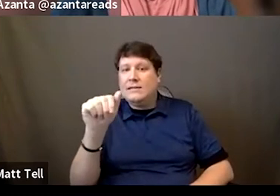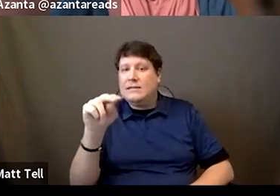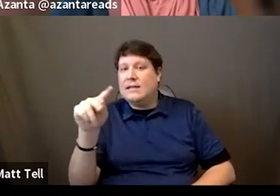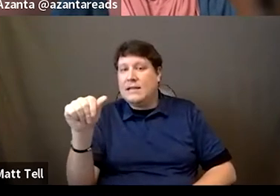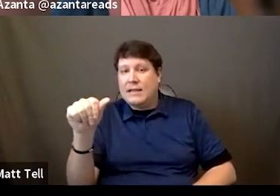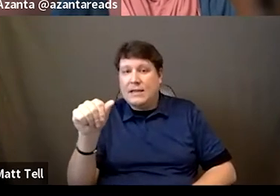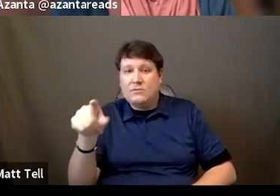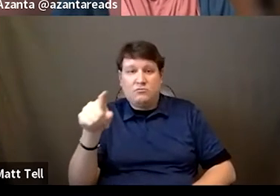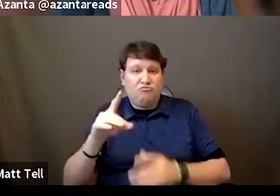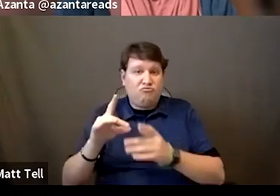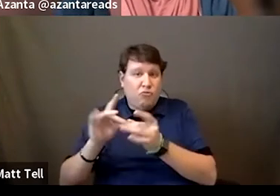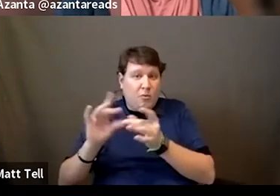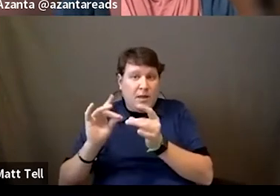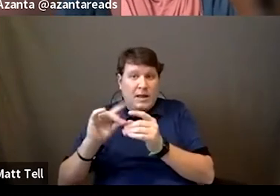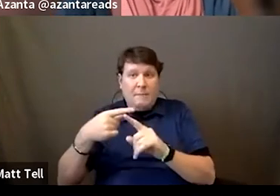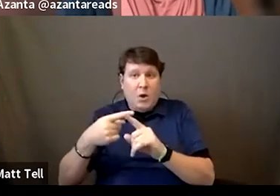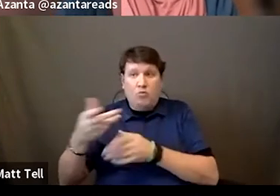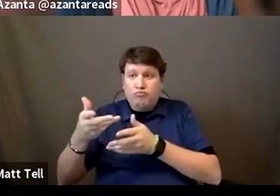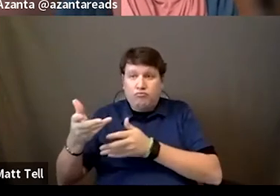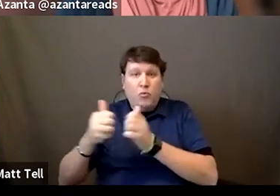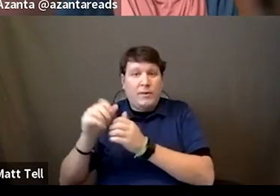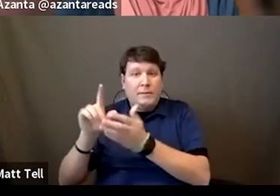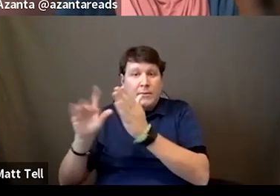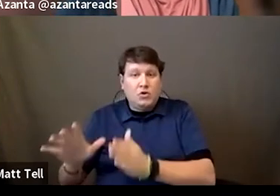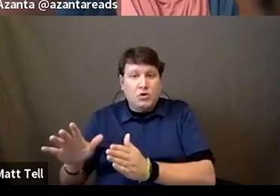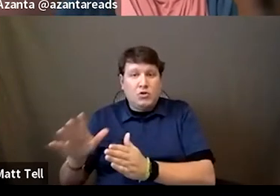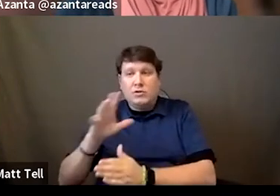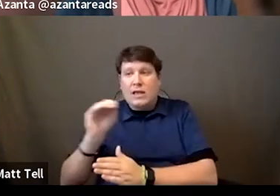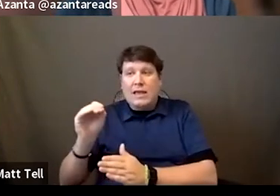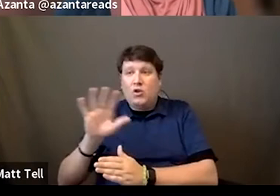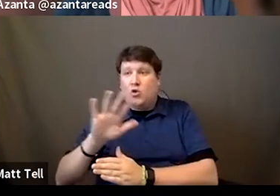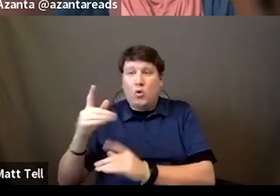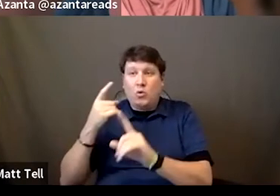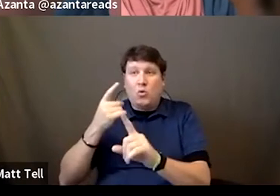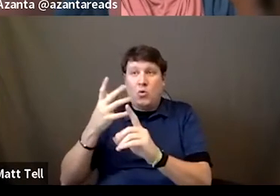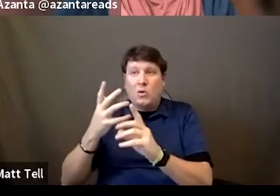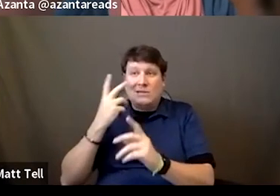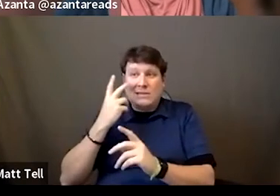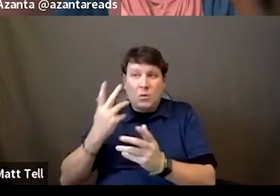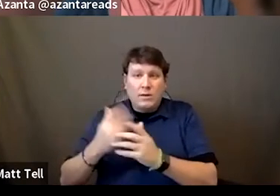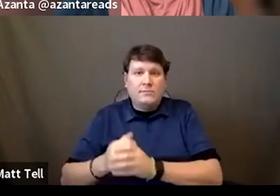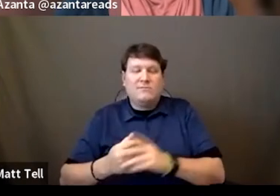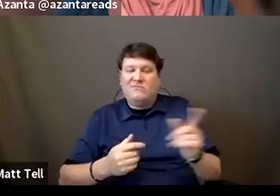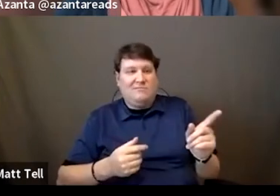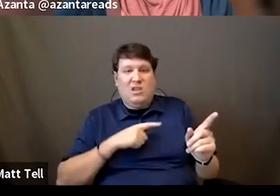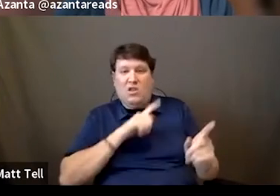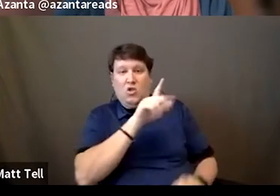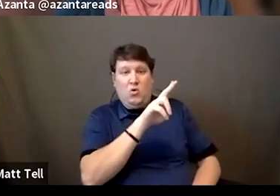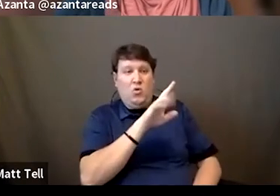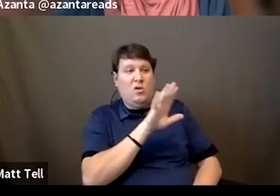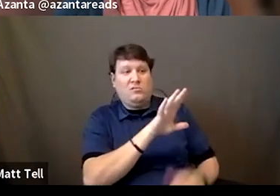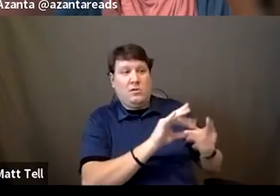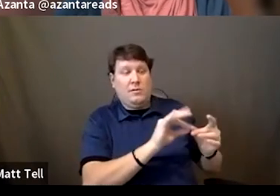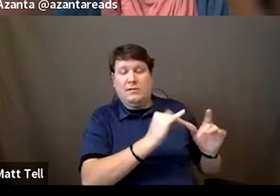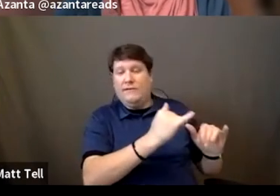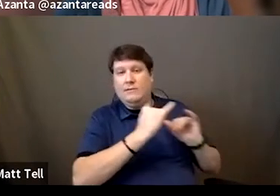and your thoughts about working with publishers and what you'd like to see from them? I mean, sure. I mean, I echoing what Lou said, I